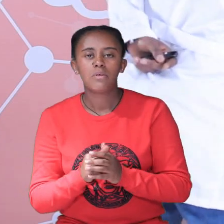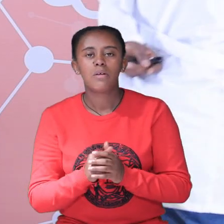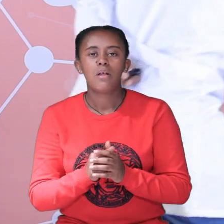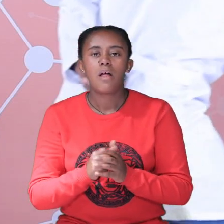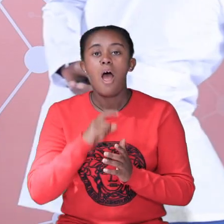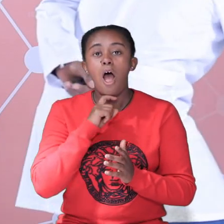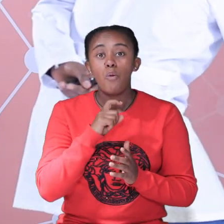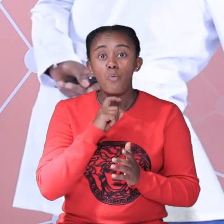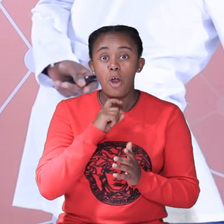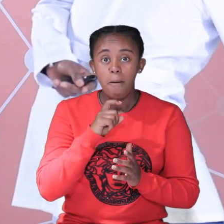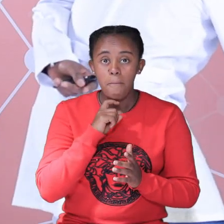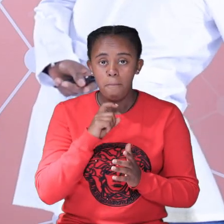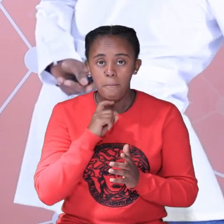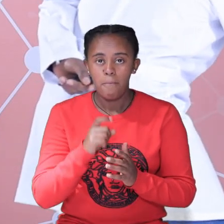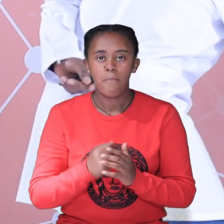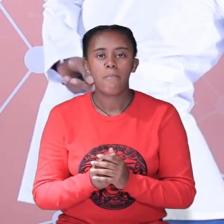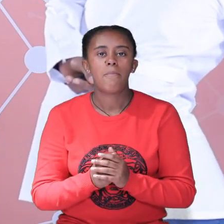aluminum foil,